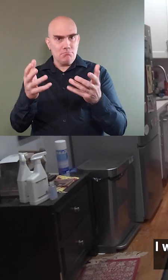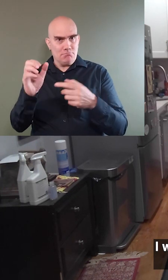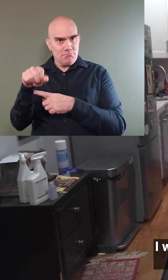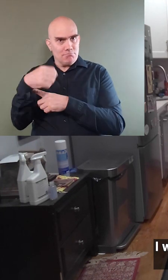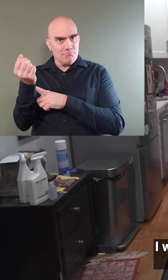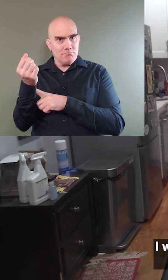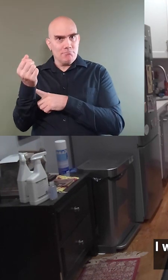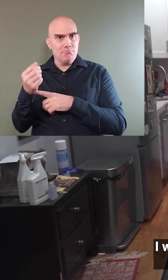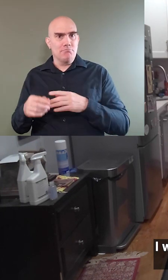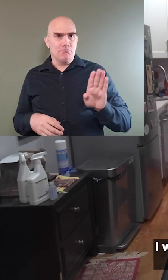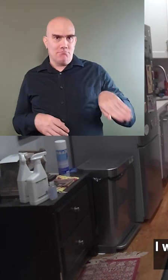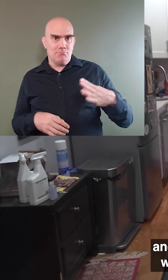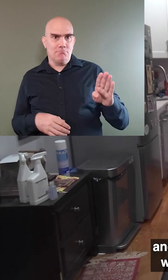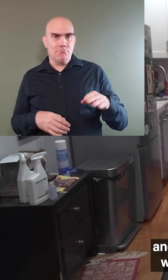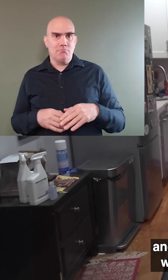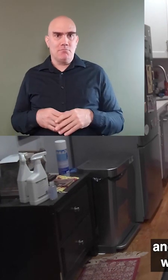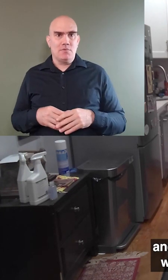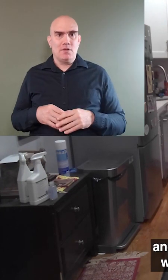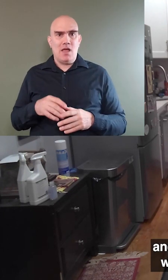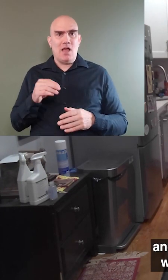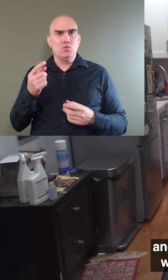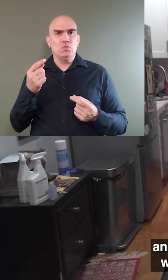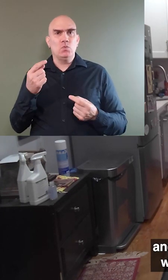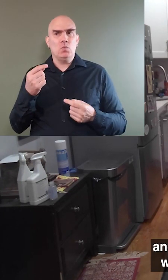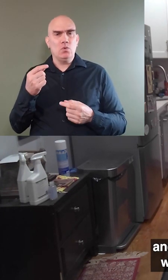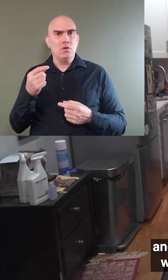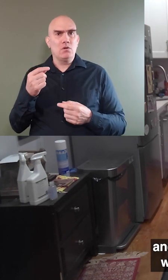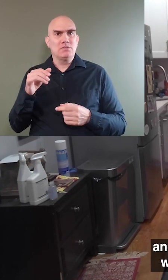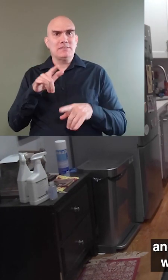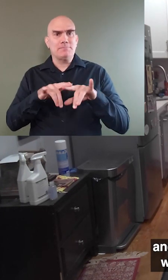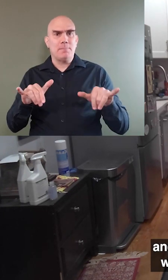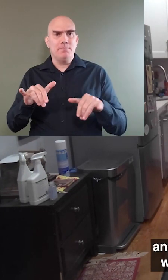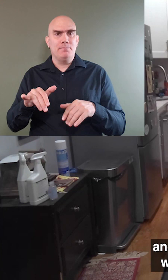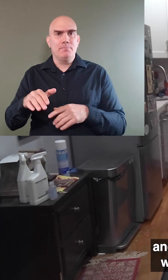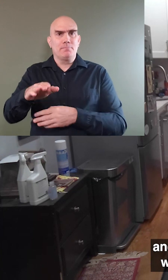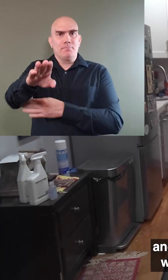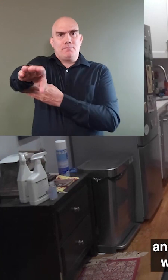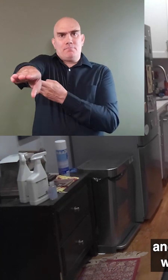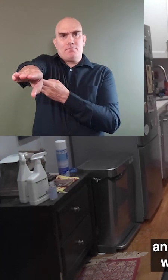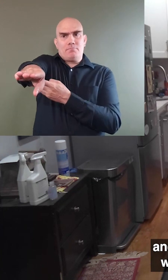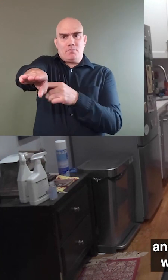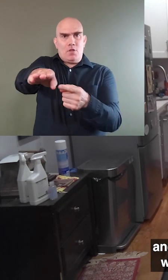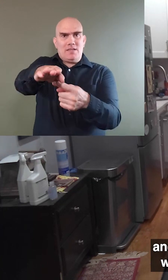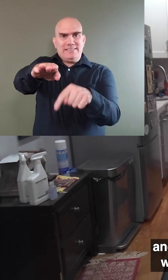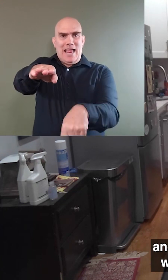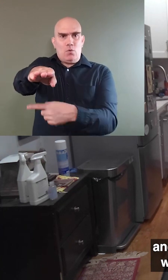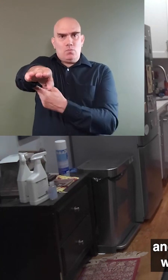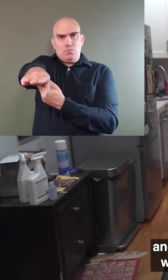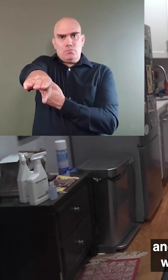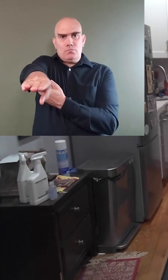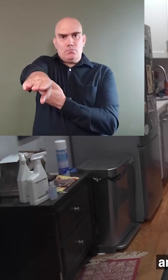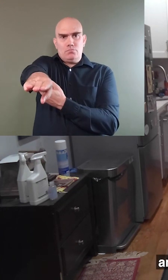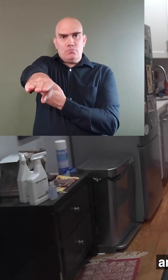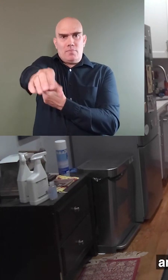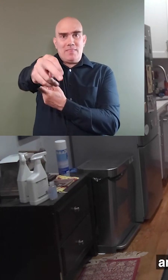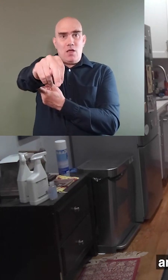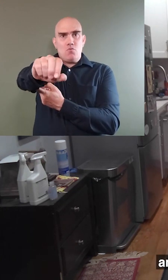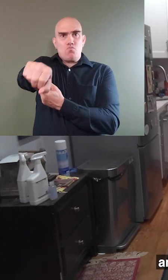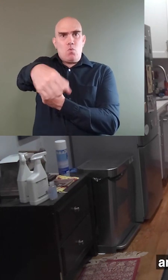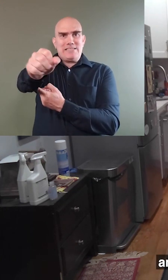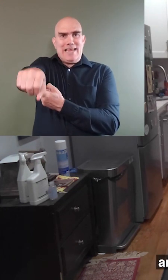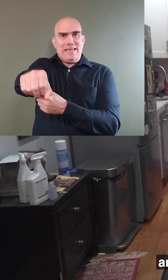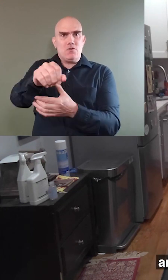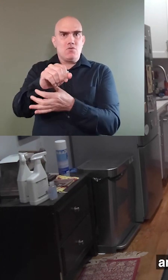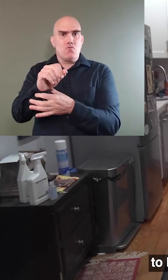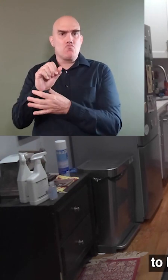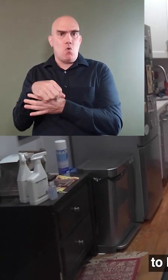did this movement and brought an arm out in front with the palm facing down and then rotated